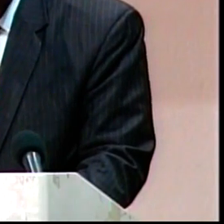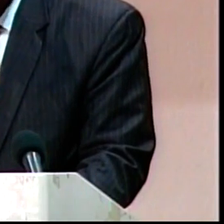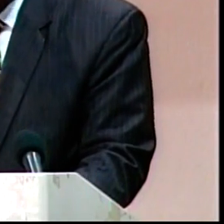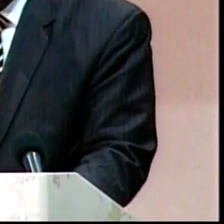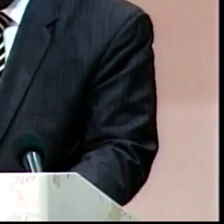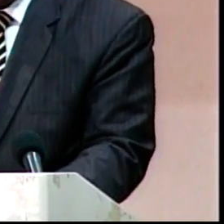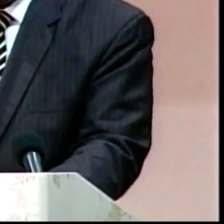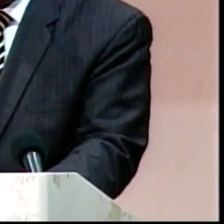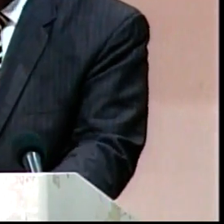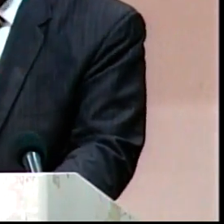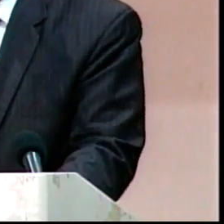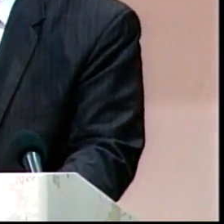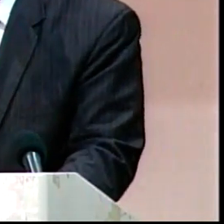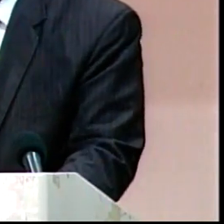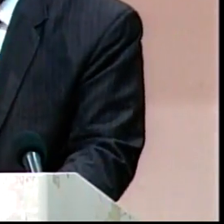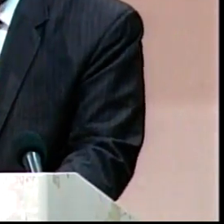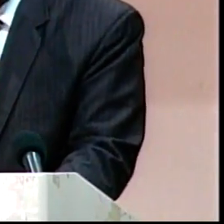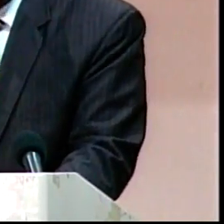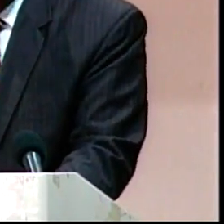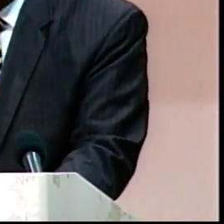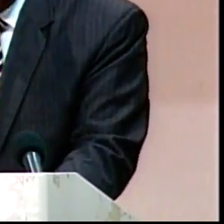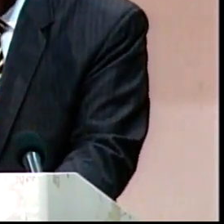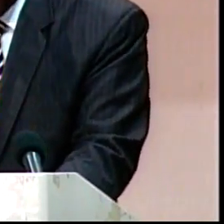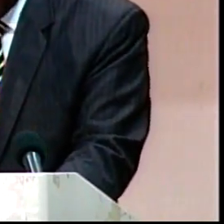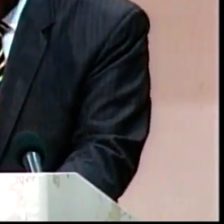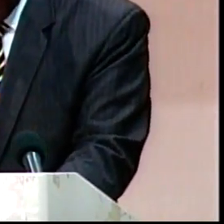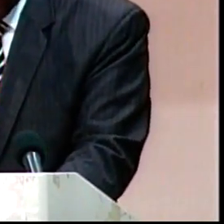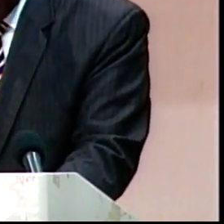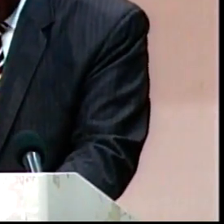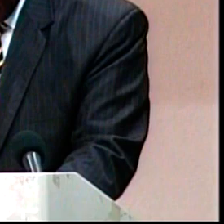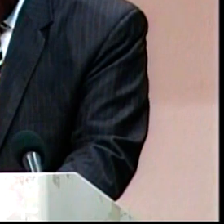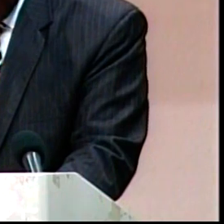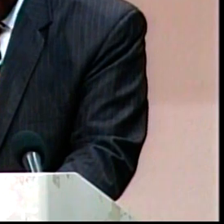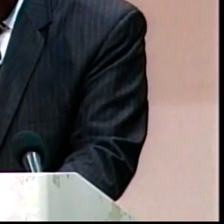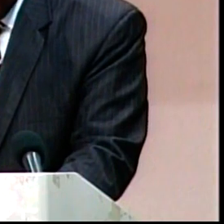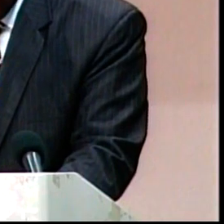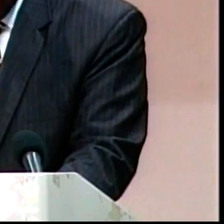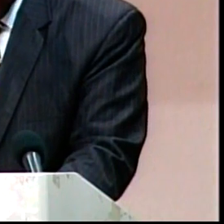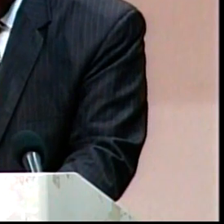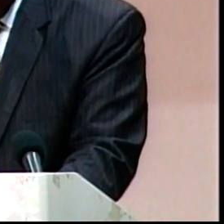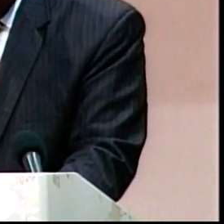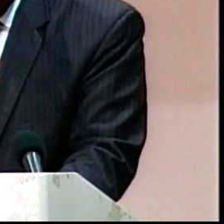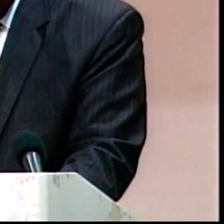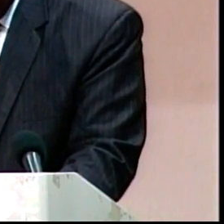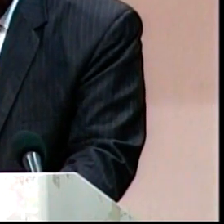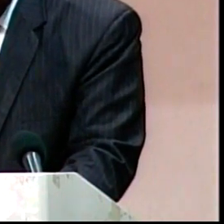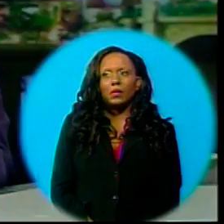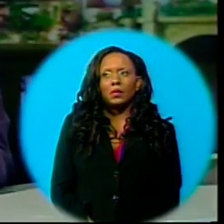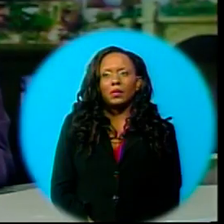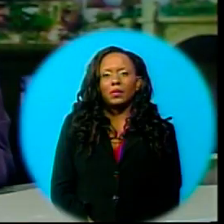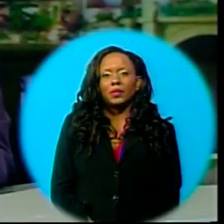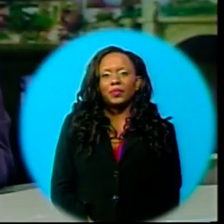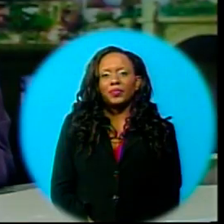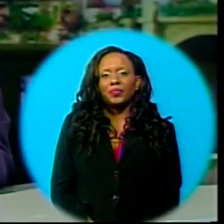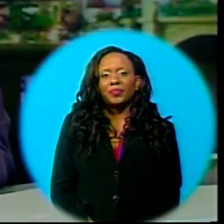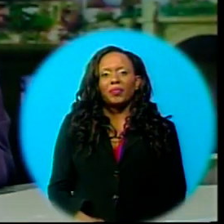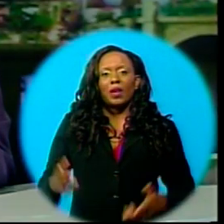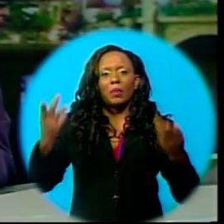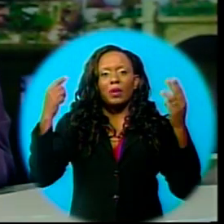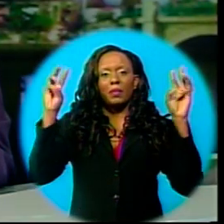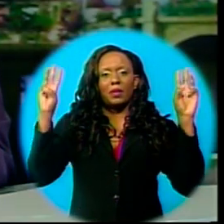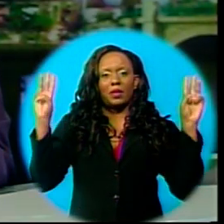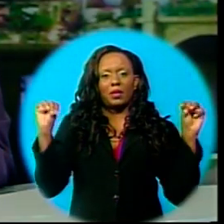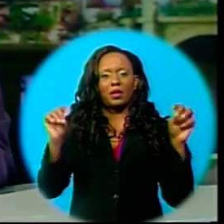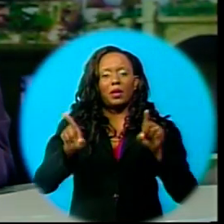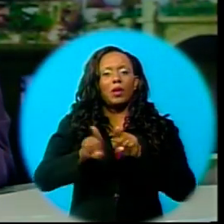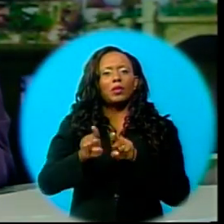Barbados to create more lots and ease the demand on the National Housing Corporation. The Prime Minister